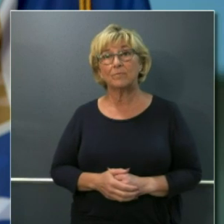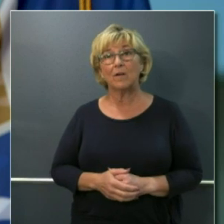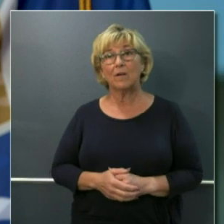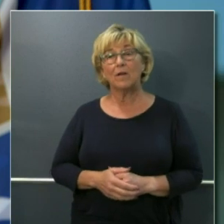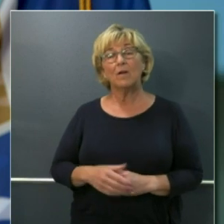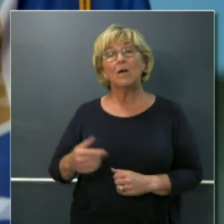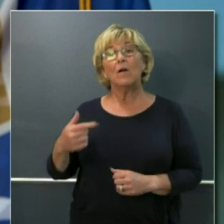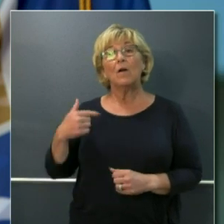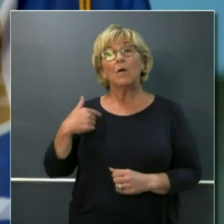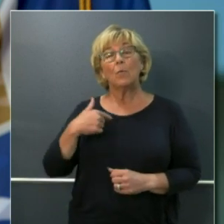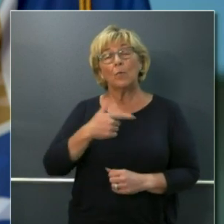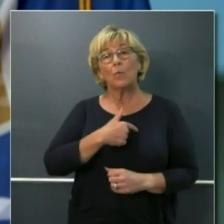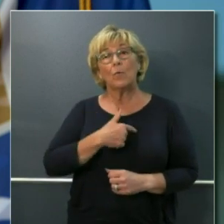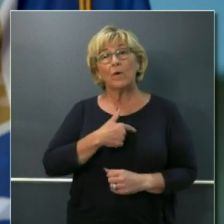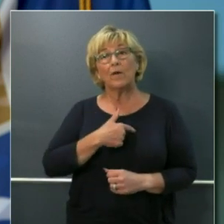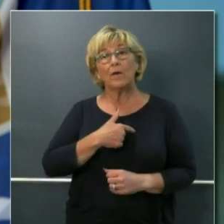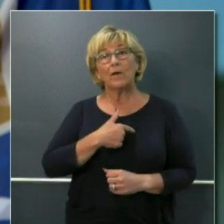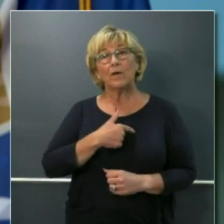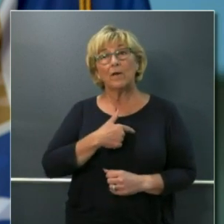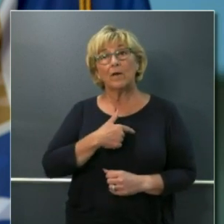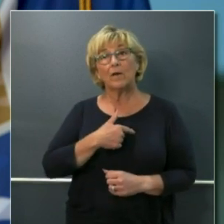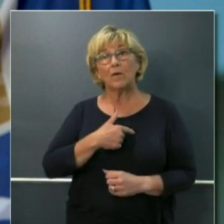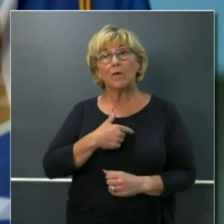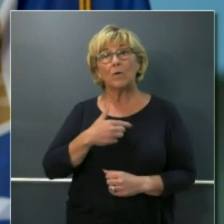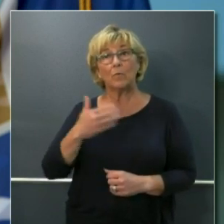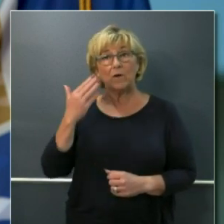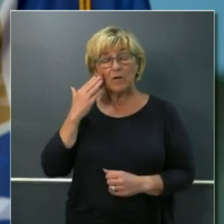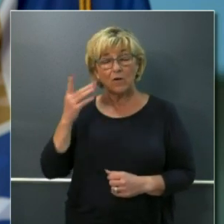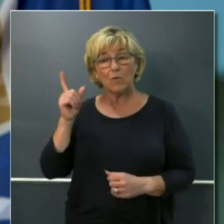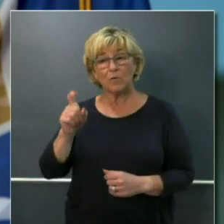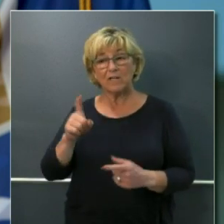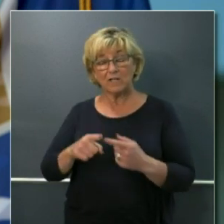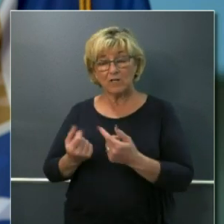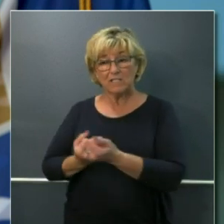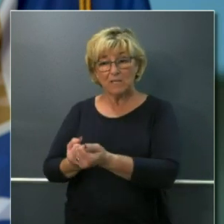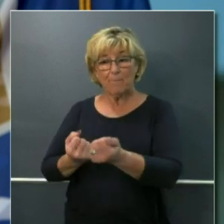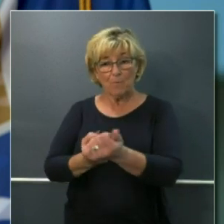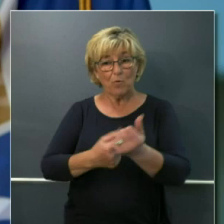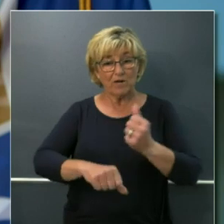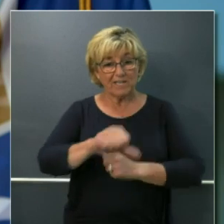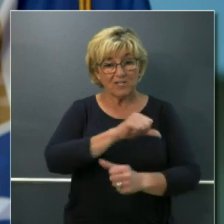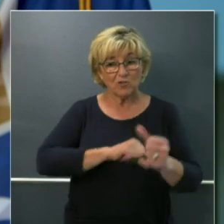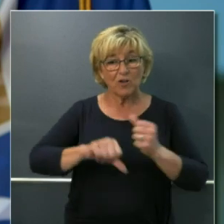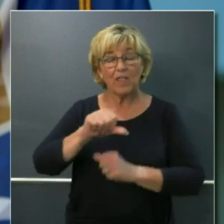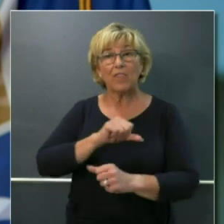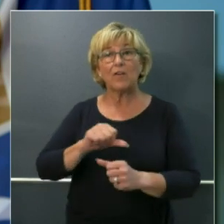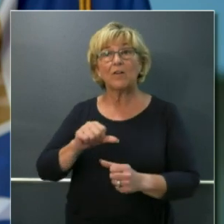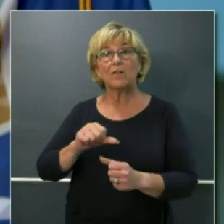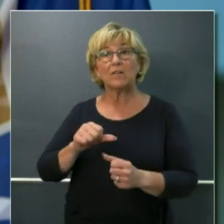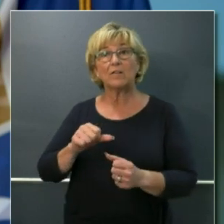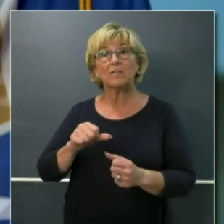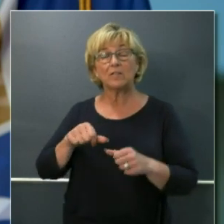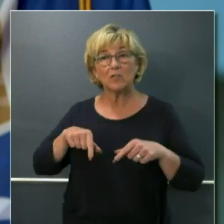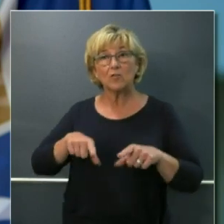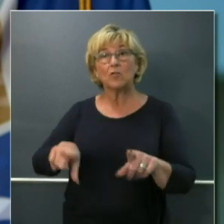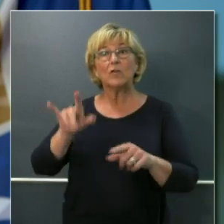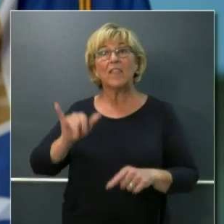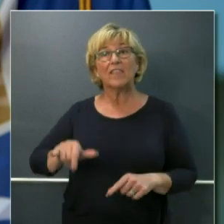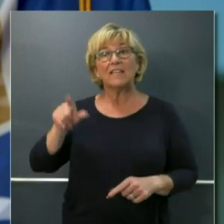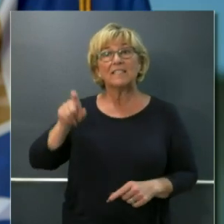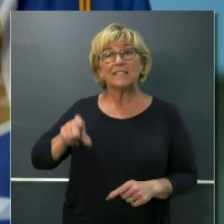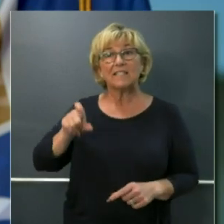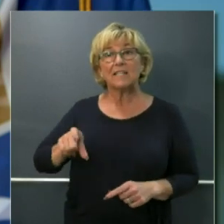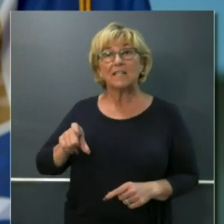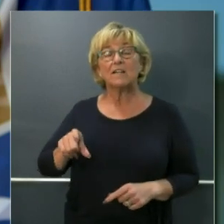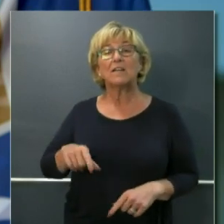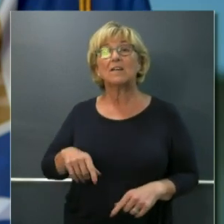judged not to be held in account of supporting others at need at this time of need for millions of Californians,